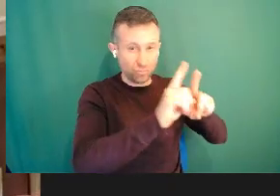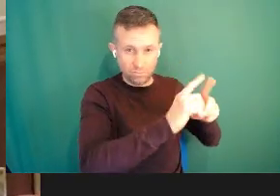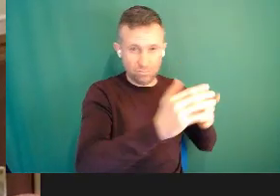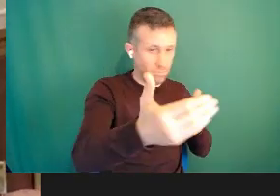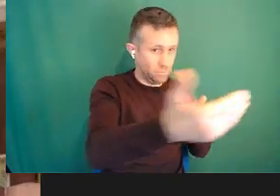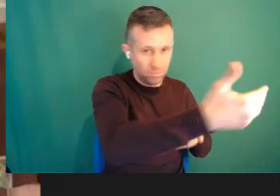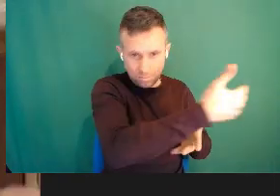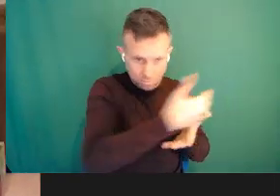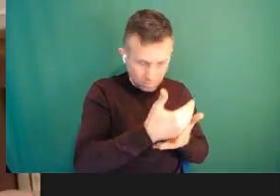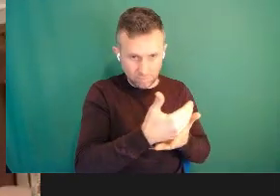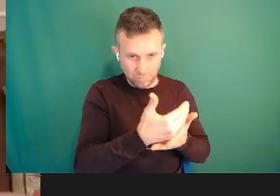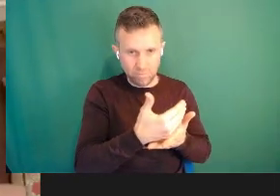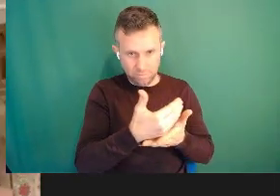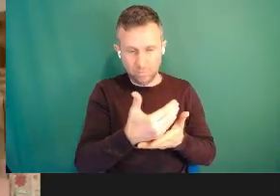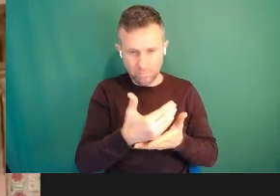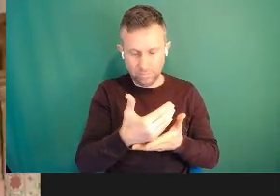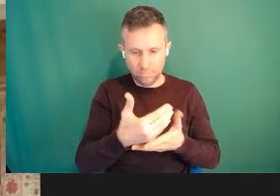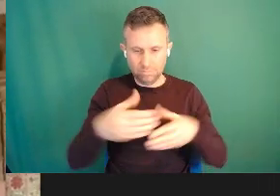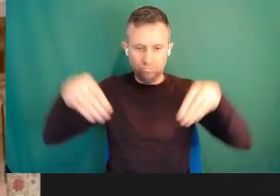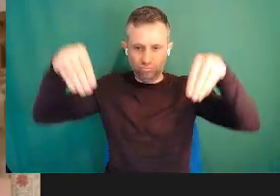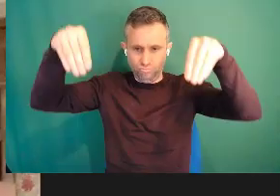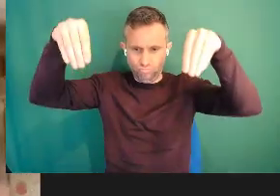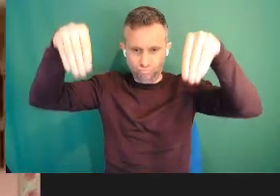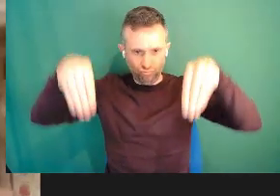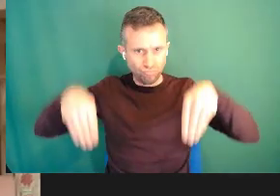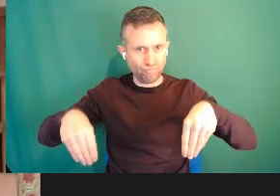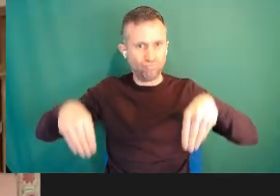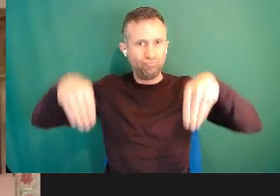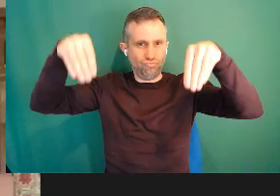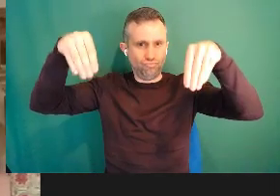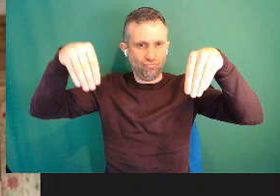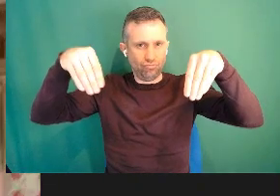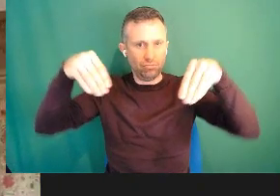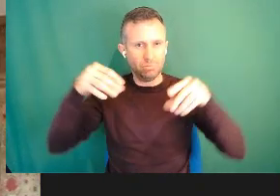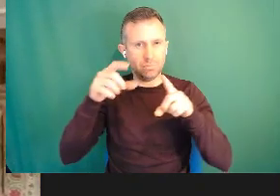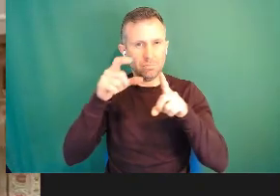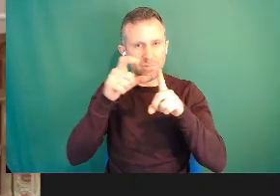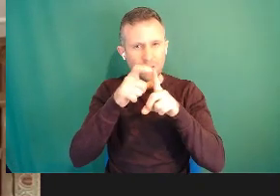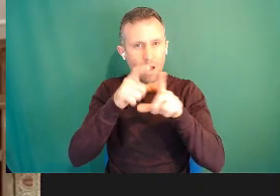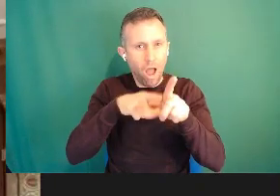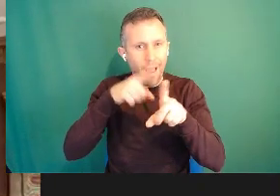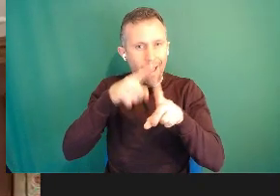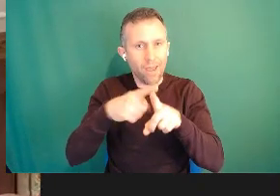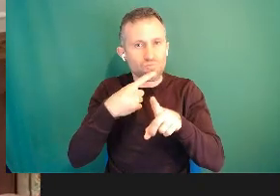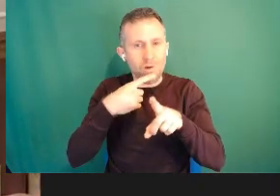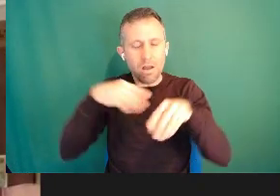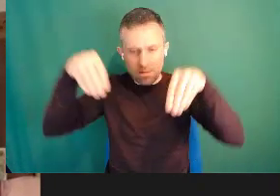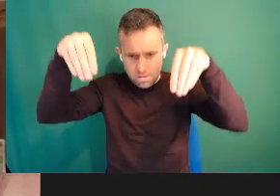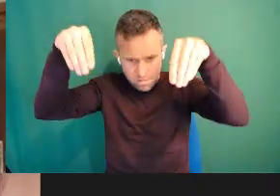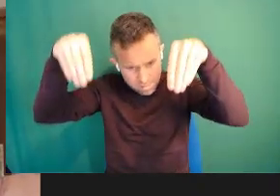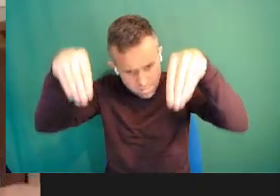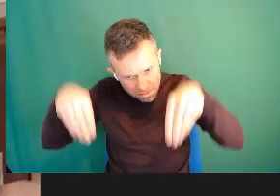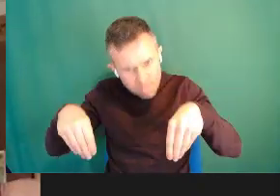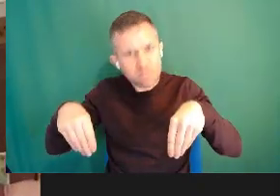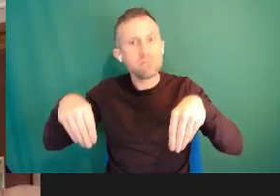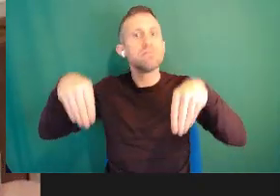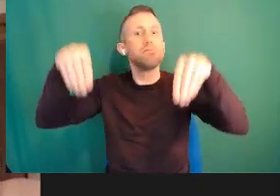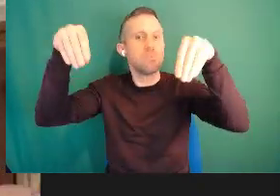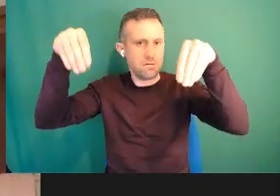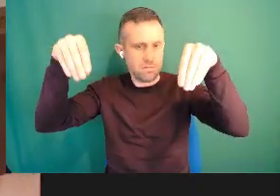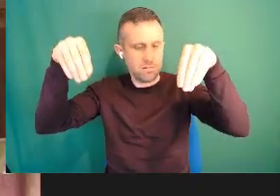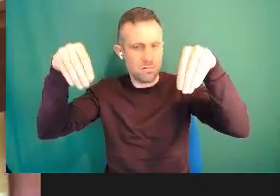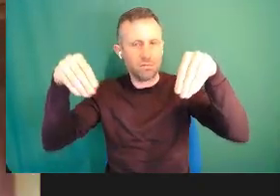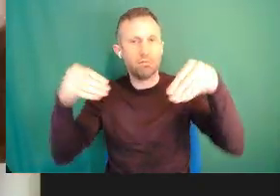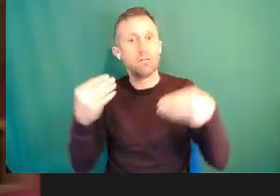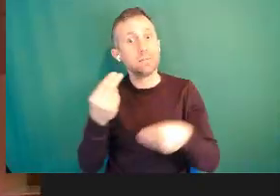patchwork. Originally, they would have dyed it all red so that it felt of the same, but then the red dye is taken differently to the fabric. And over time, in